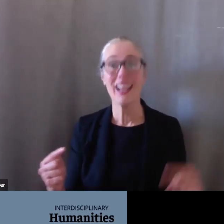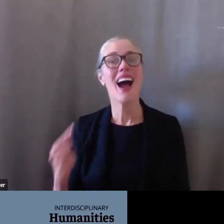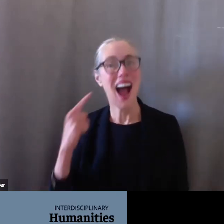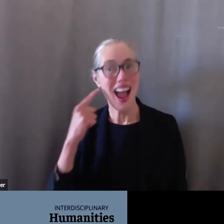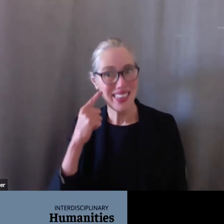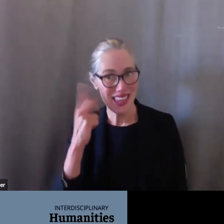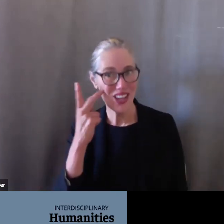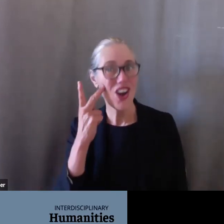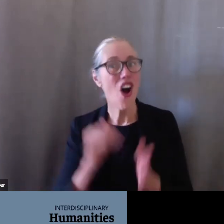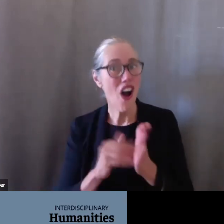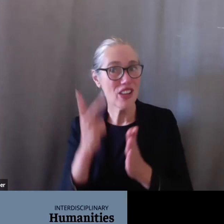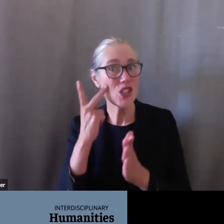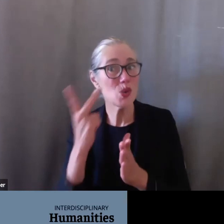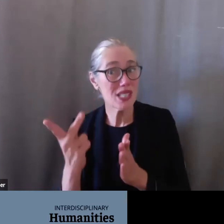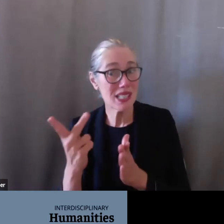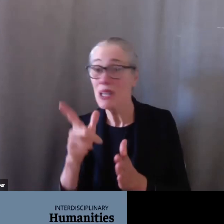necessary. I think